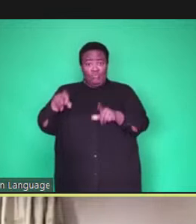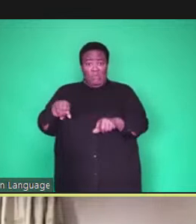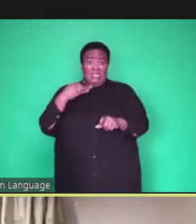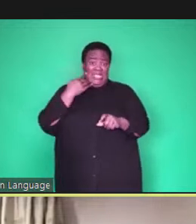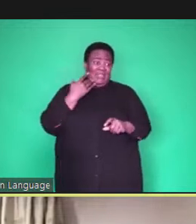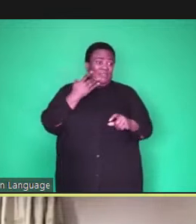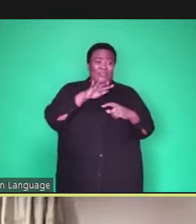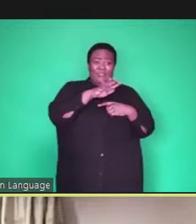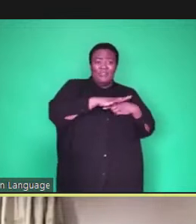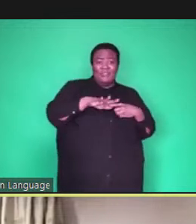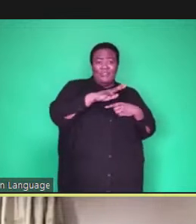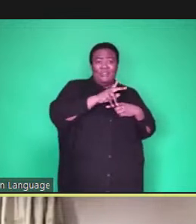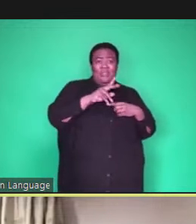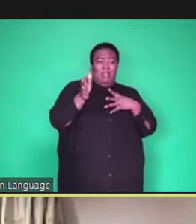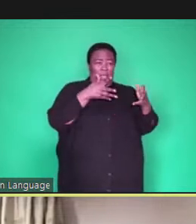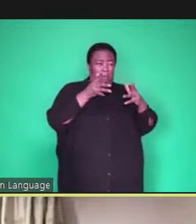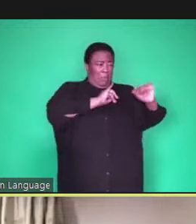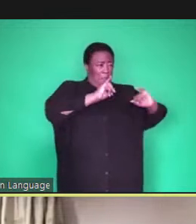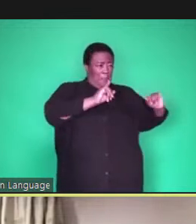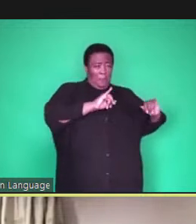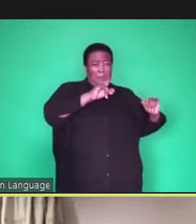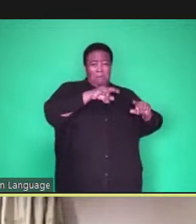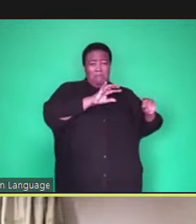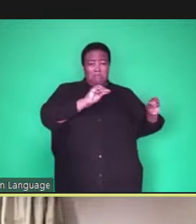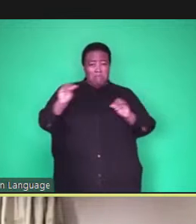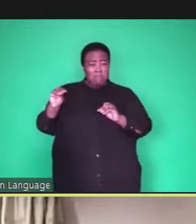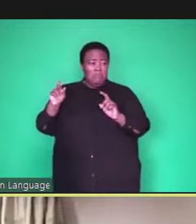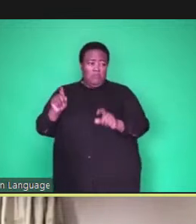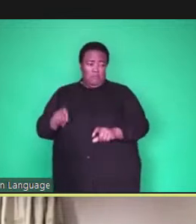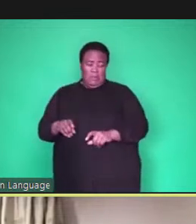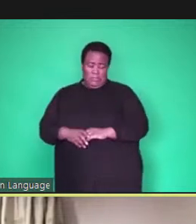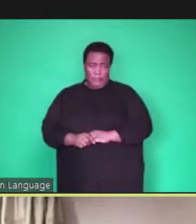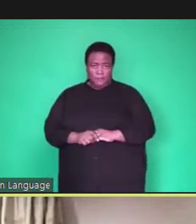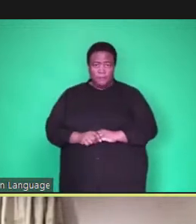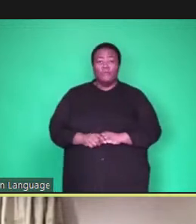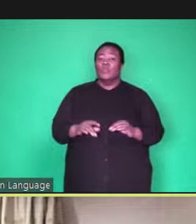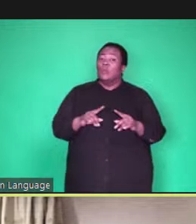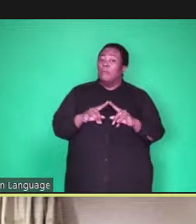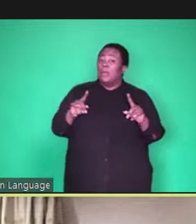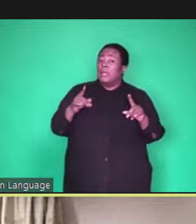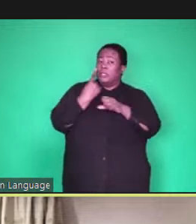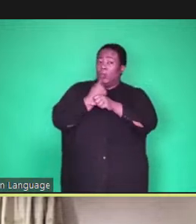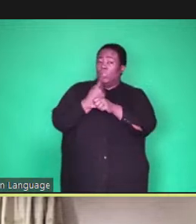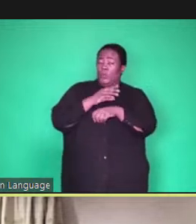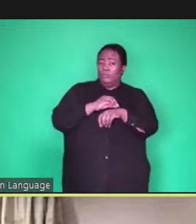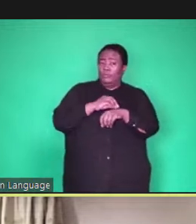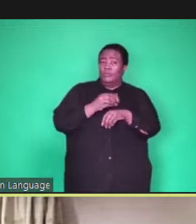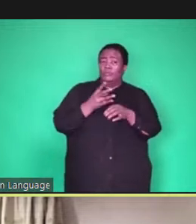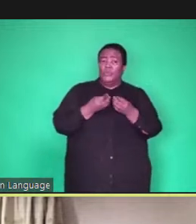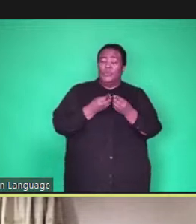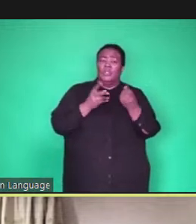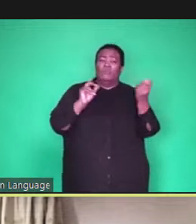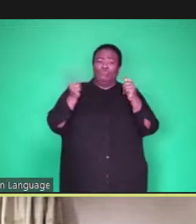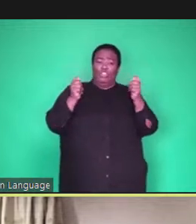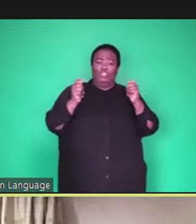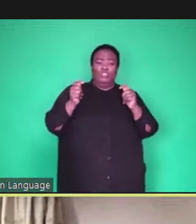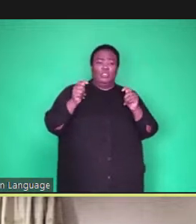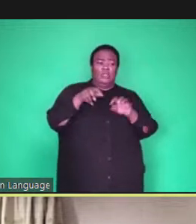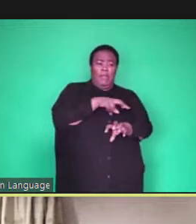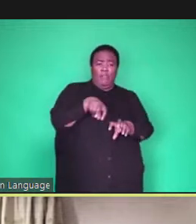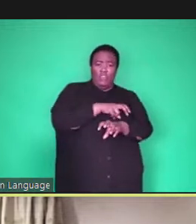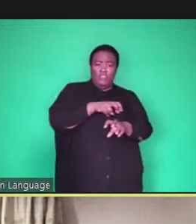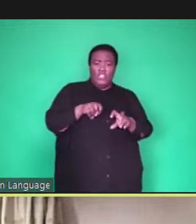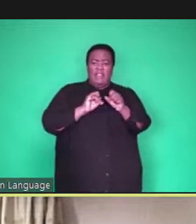areas. But the only mention of migration or of changing population dynamics or